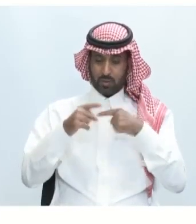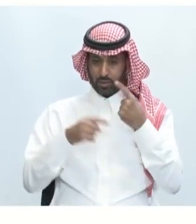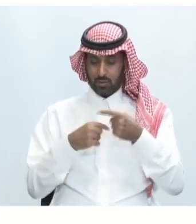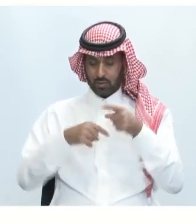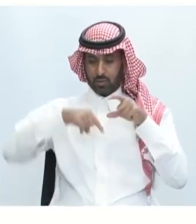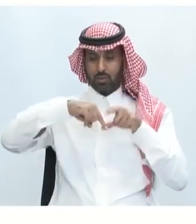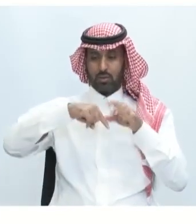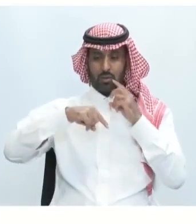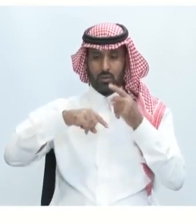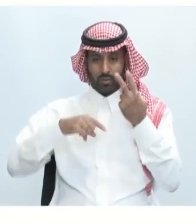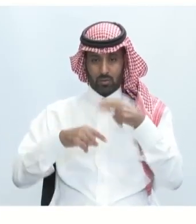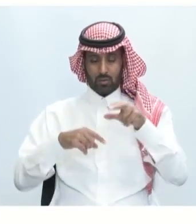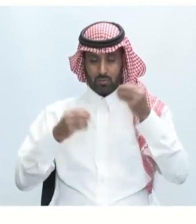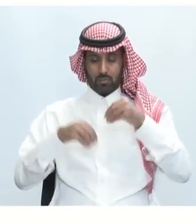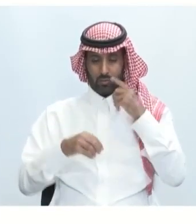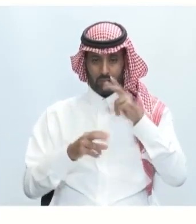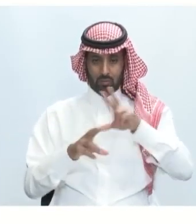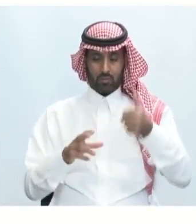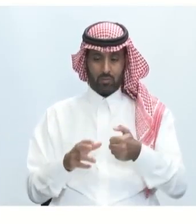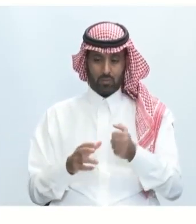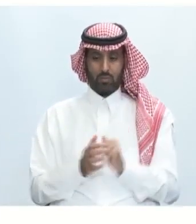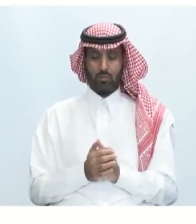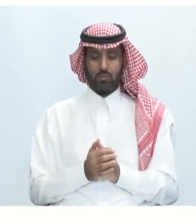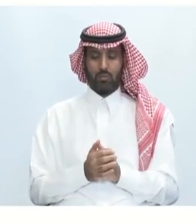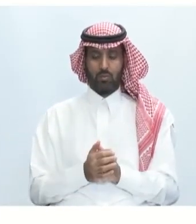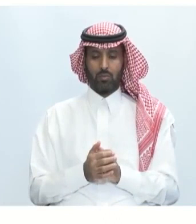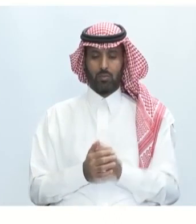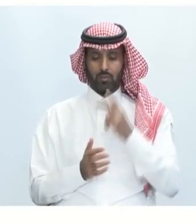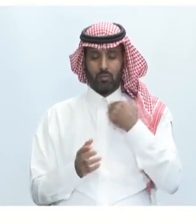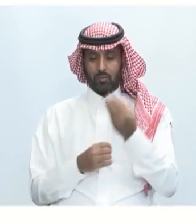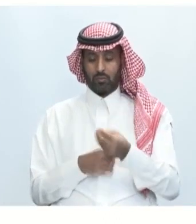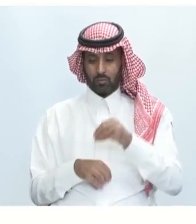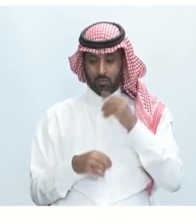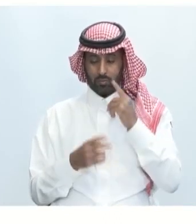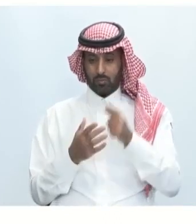watching 6% more TV. On average,